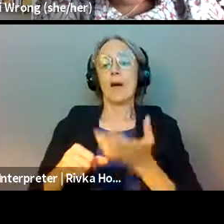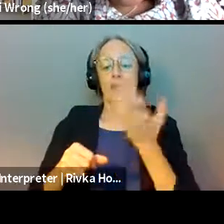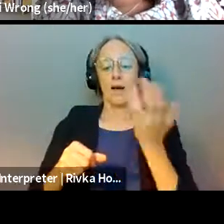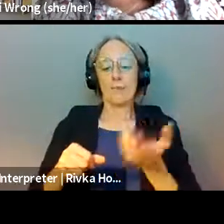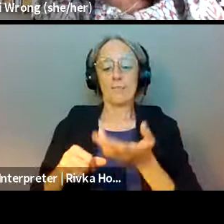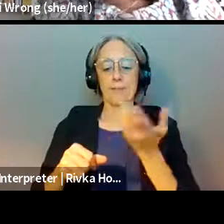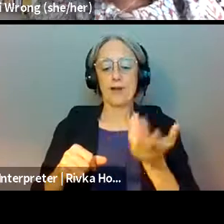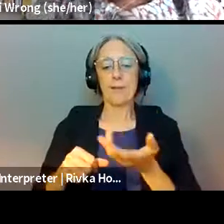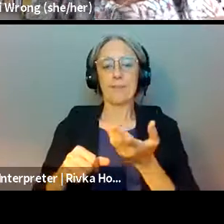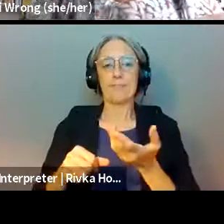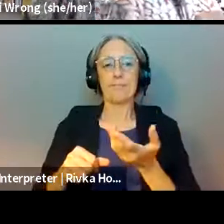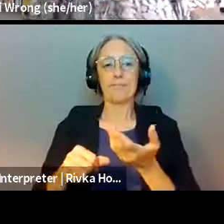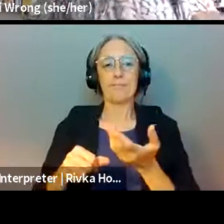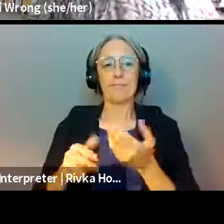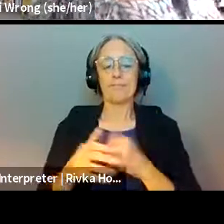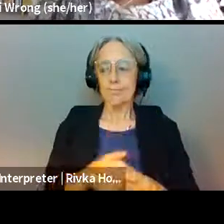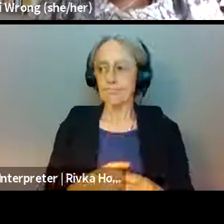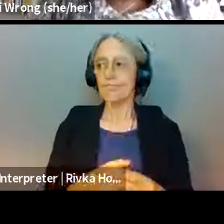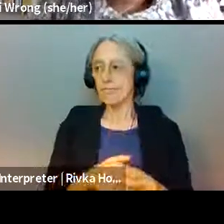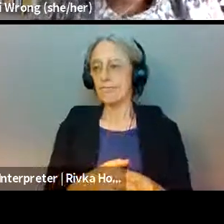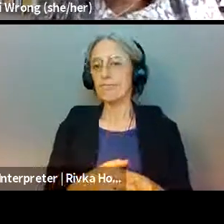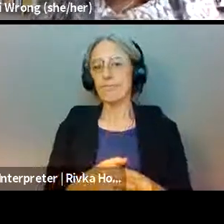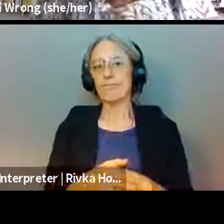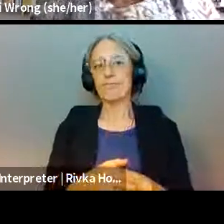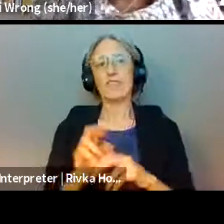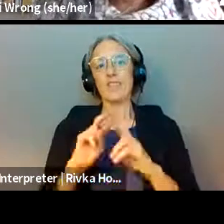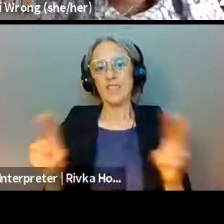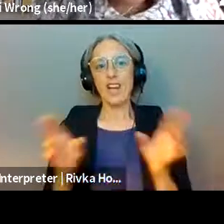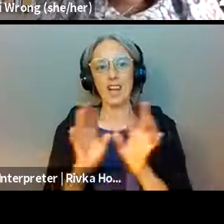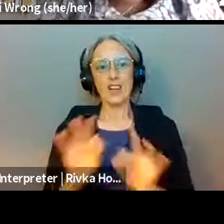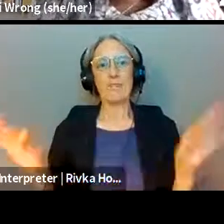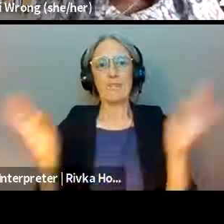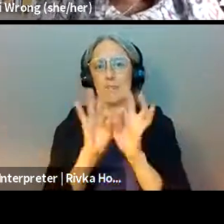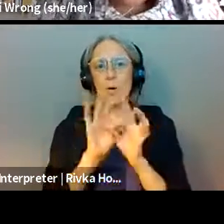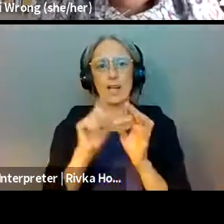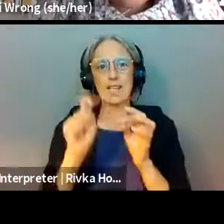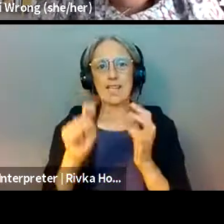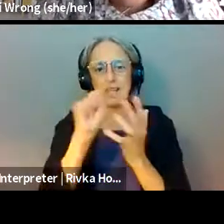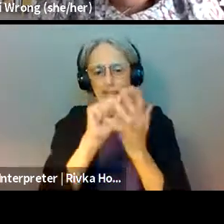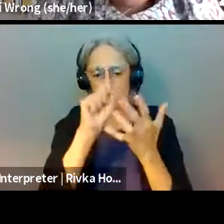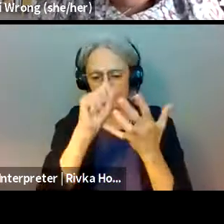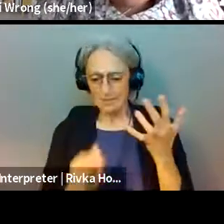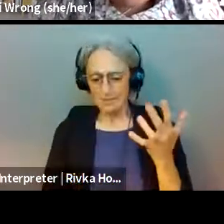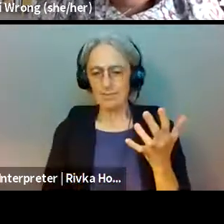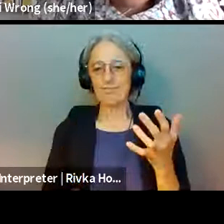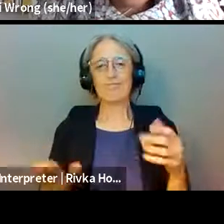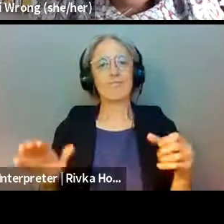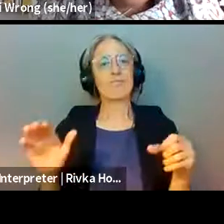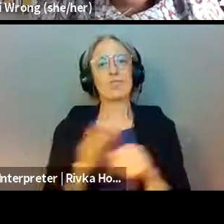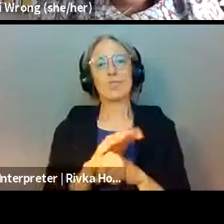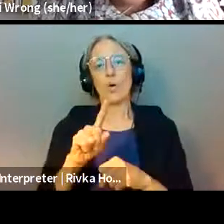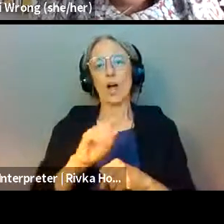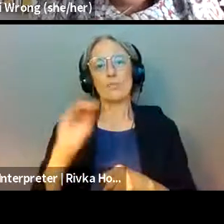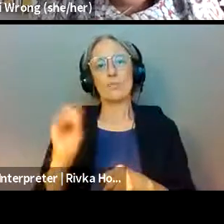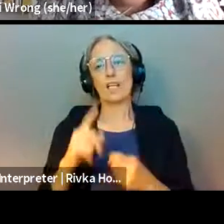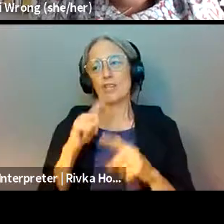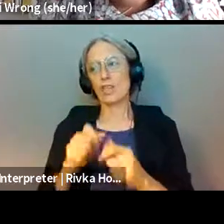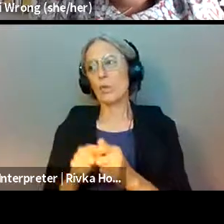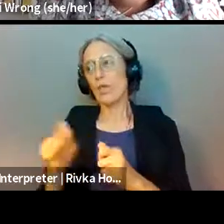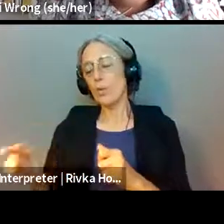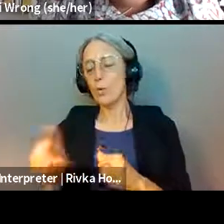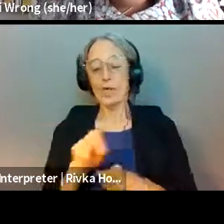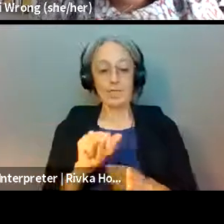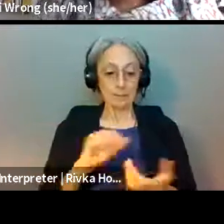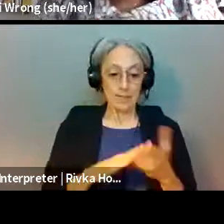those very significant needs, and totally 100% agree that the disability community